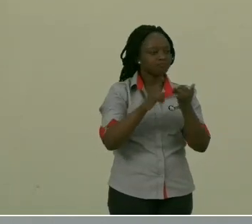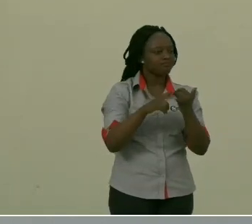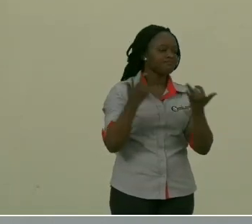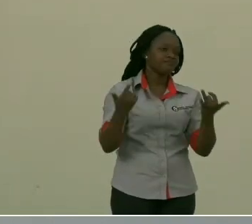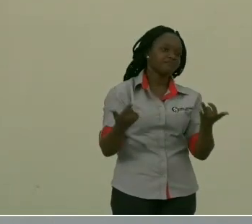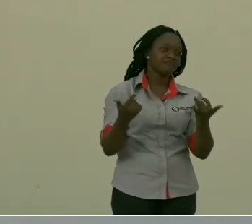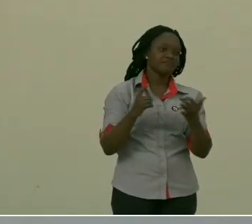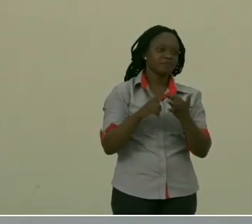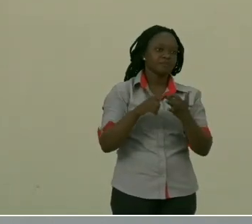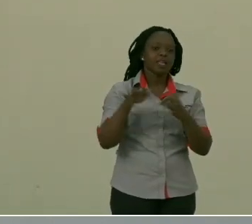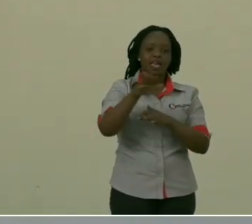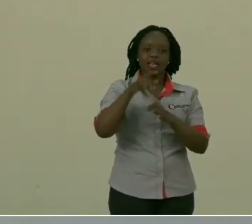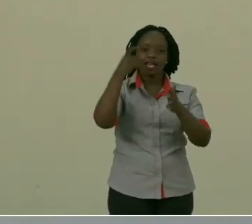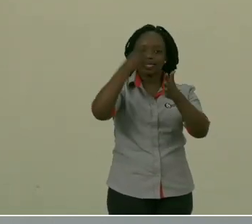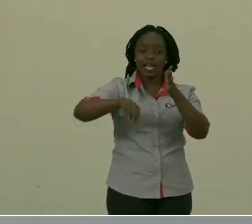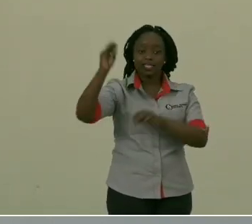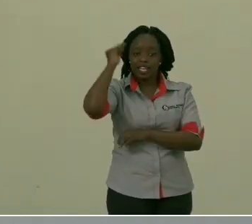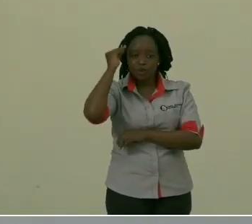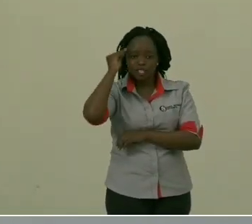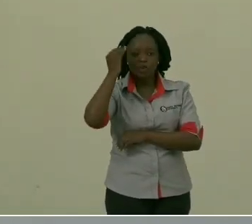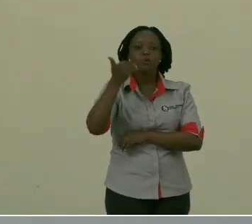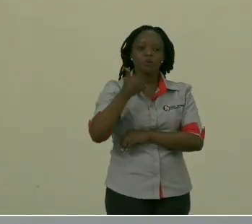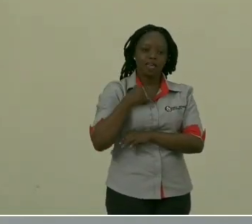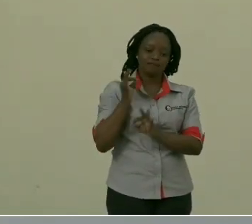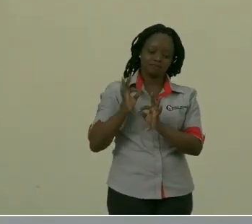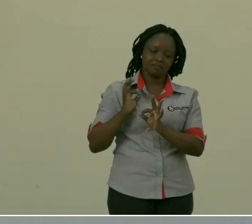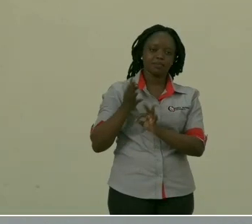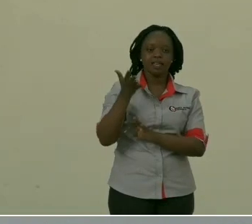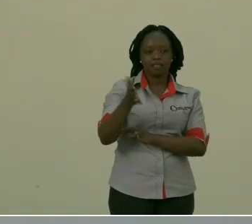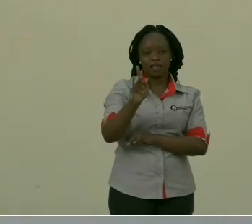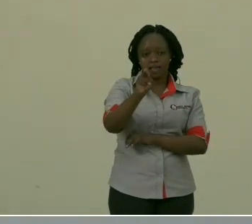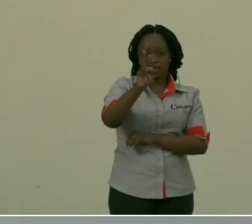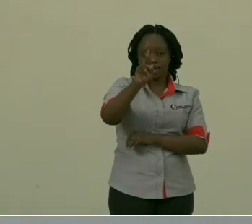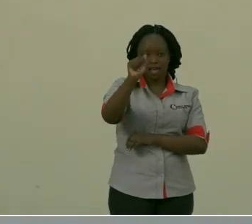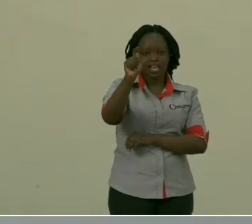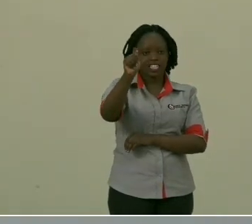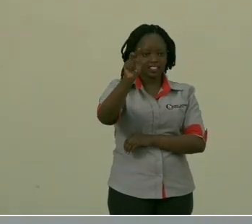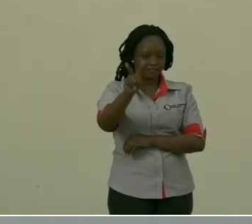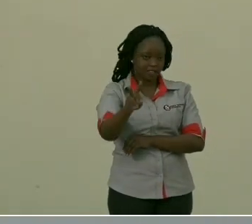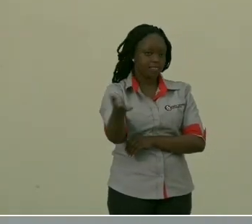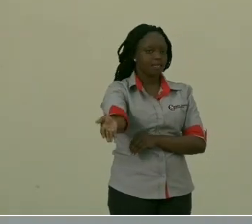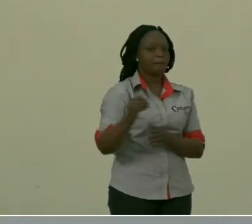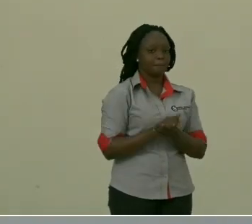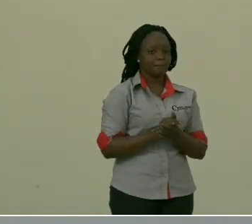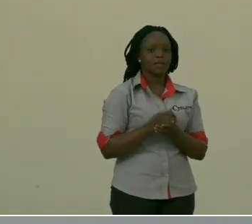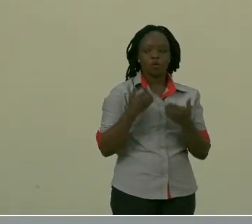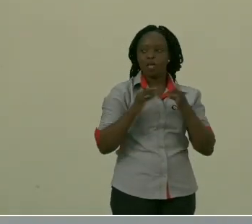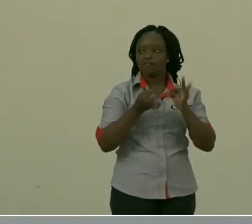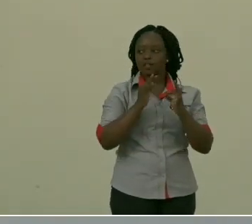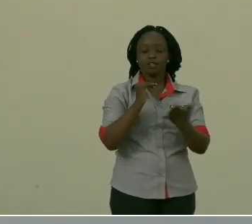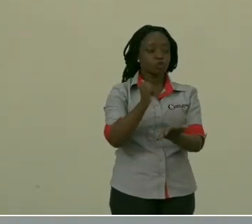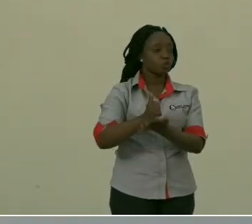it on matters tax education. We always ensure that we have a deaf interpreter to